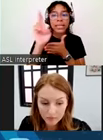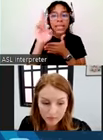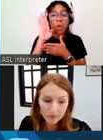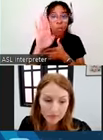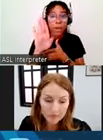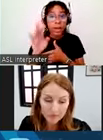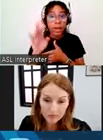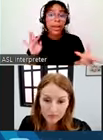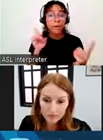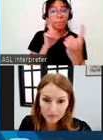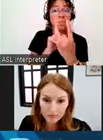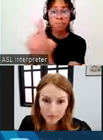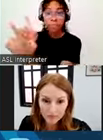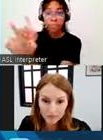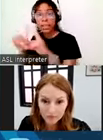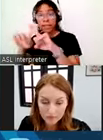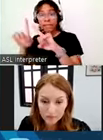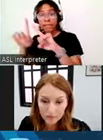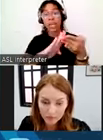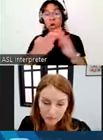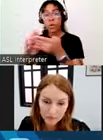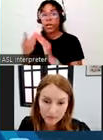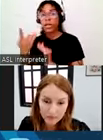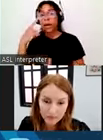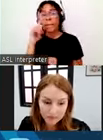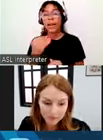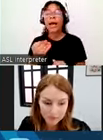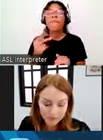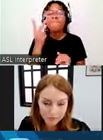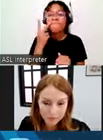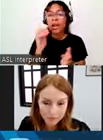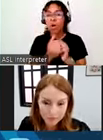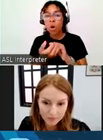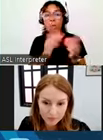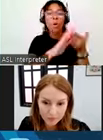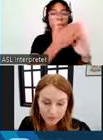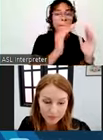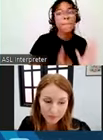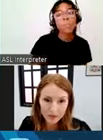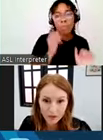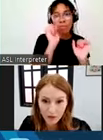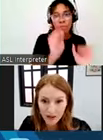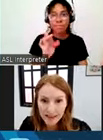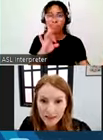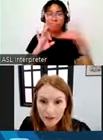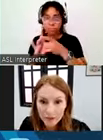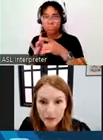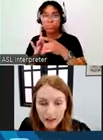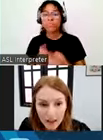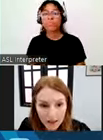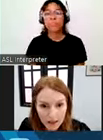trying, we really do want that input. We really are trying to engage and get the local community input. Great, thank